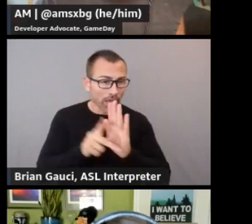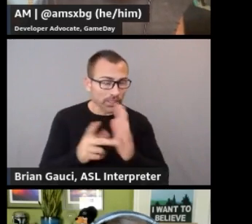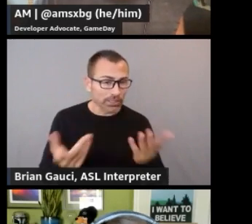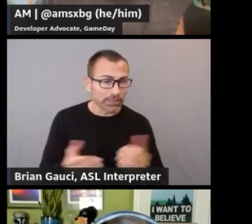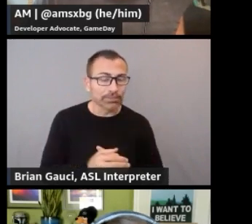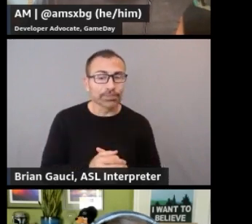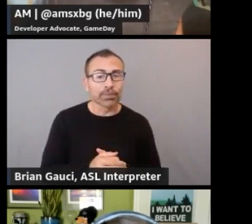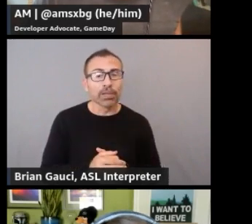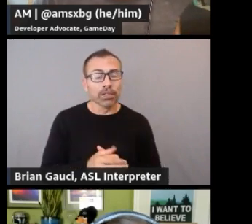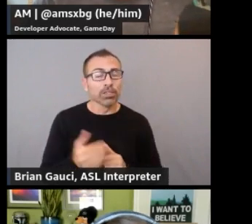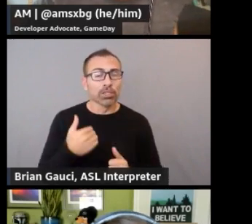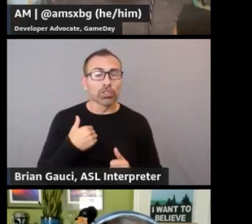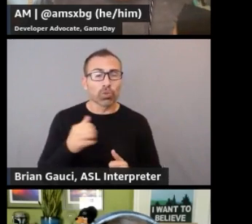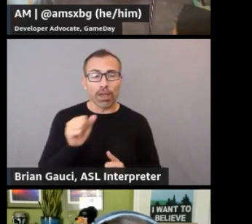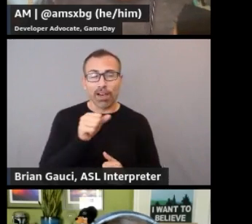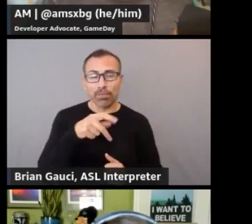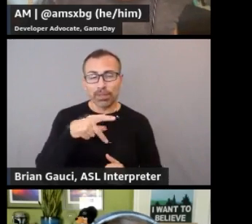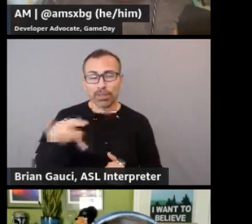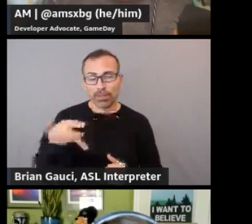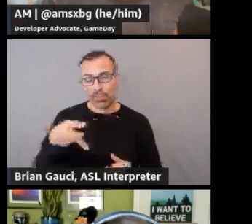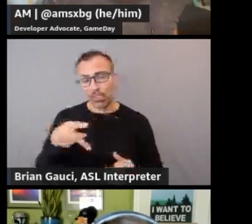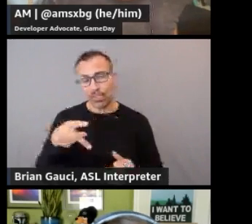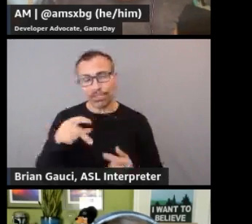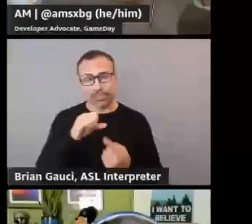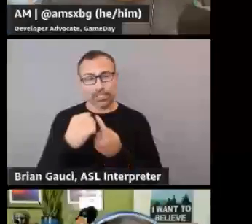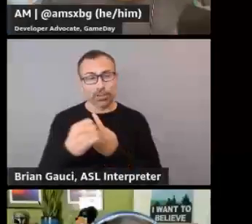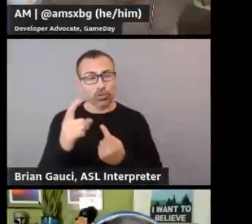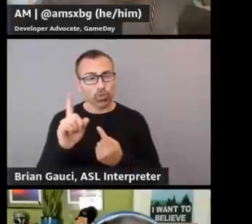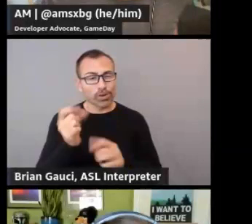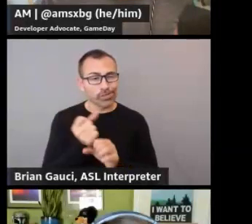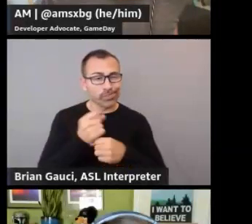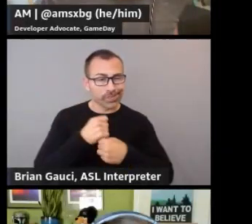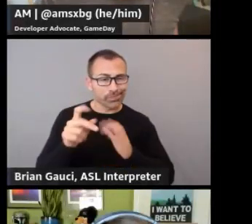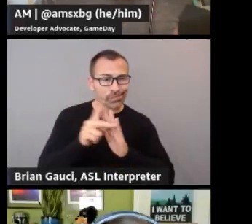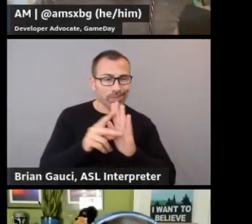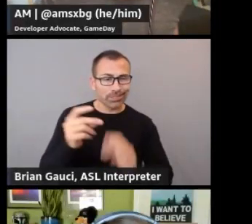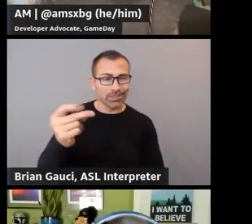have application scenarios where you are creating policies on the fly by just